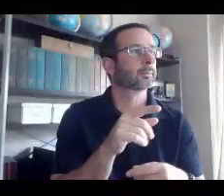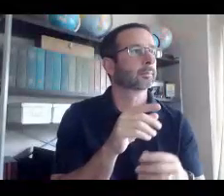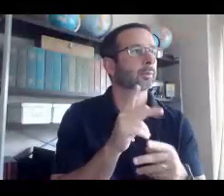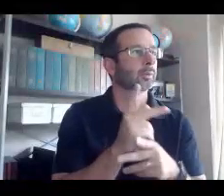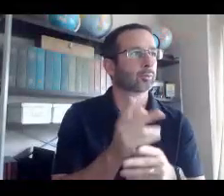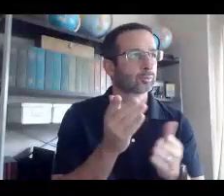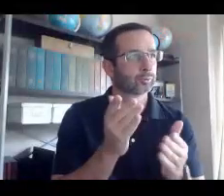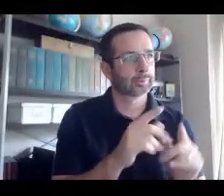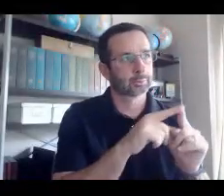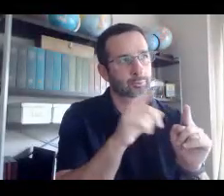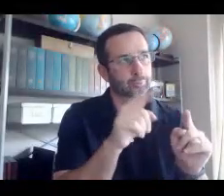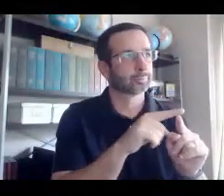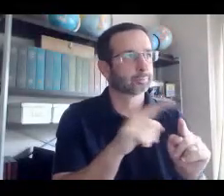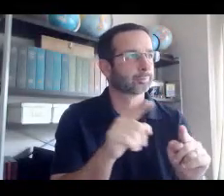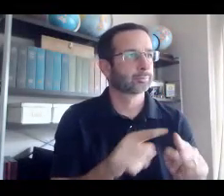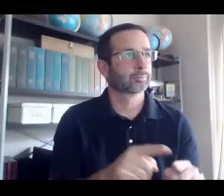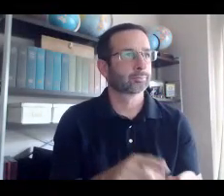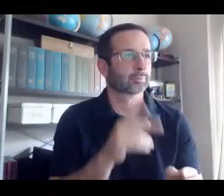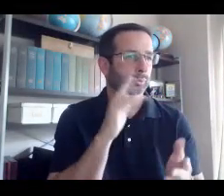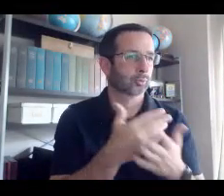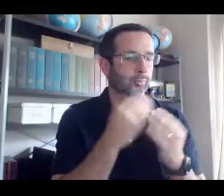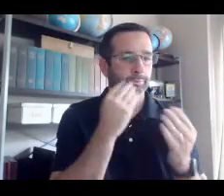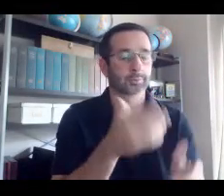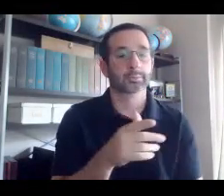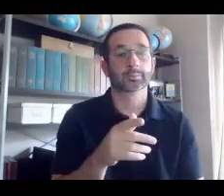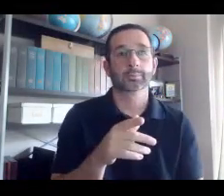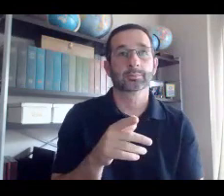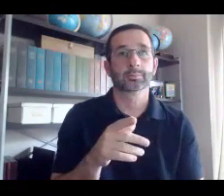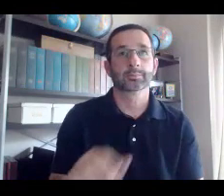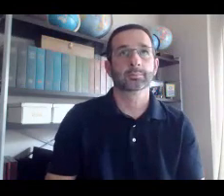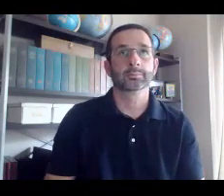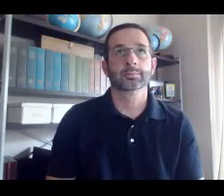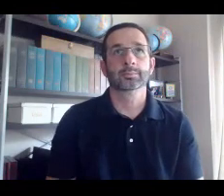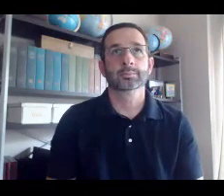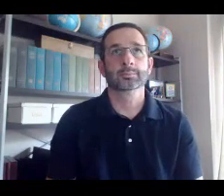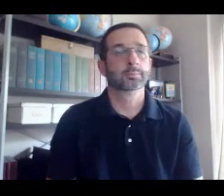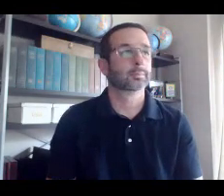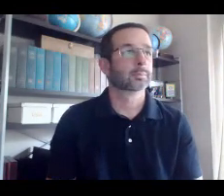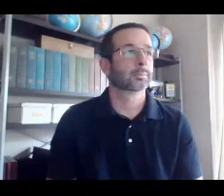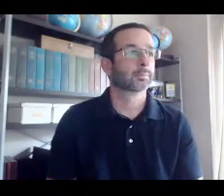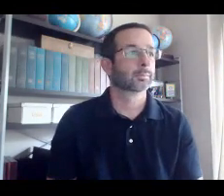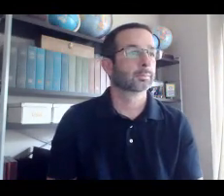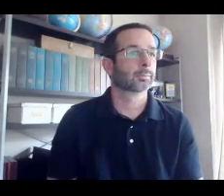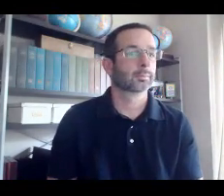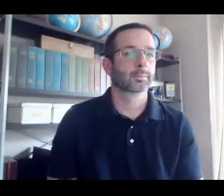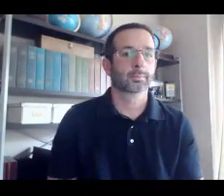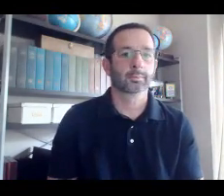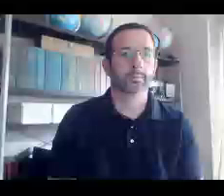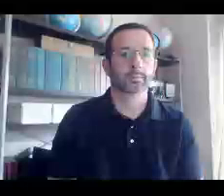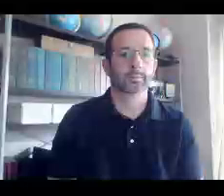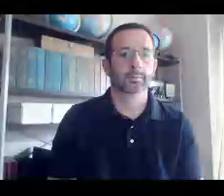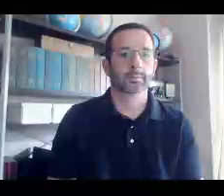MOHELA's account statement and what that looks like, and all the information that we